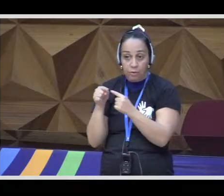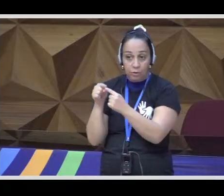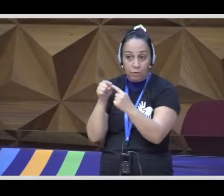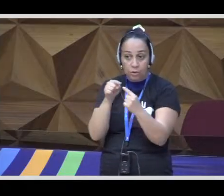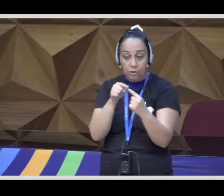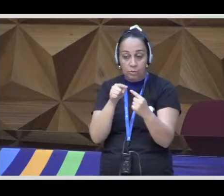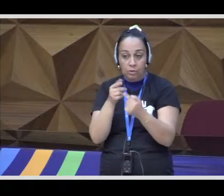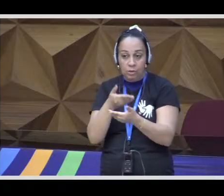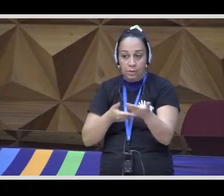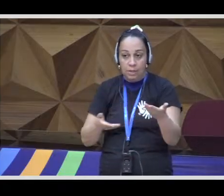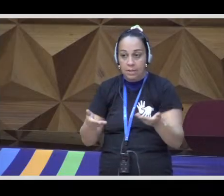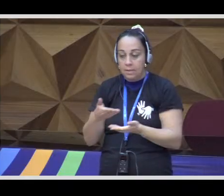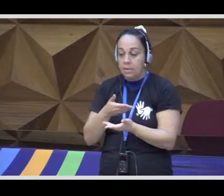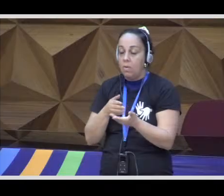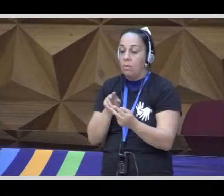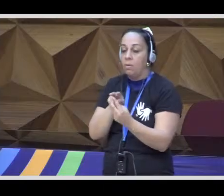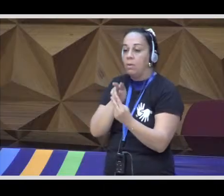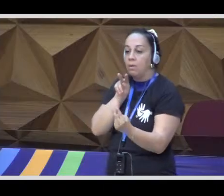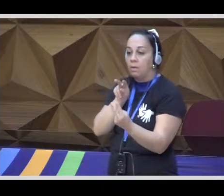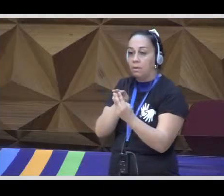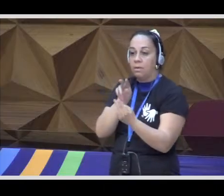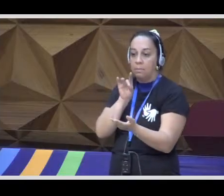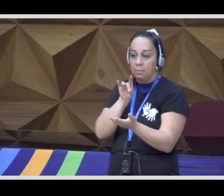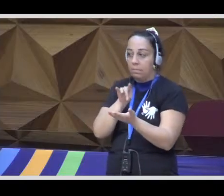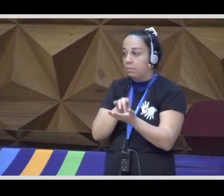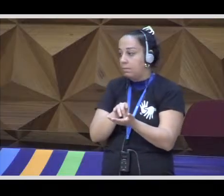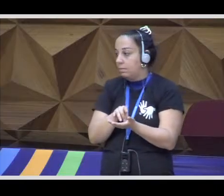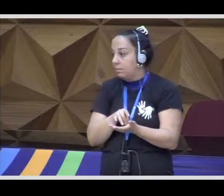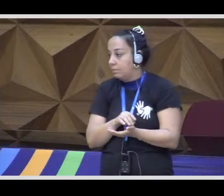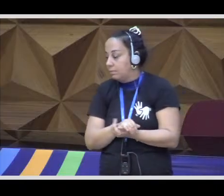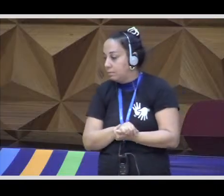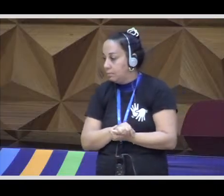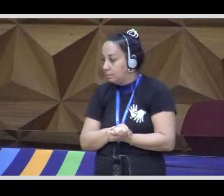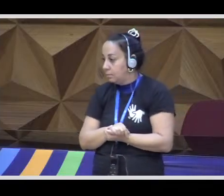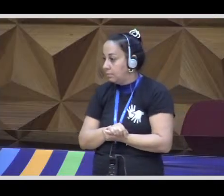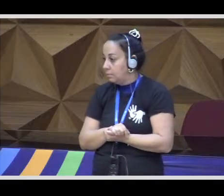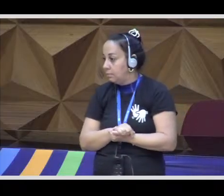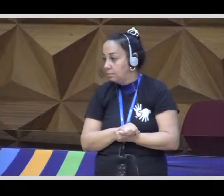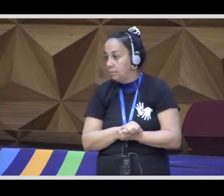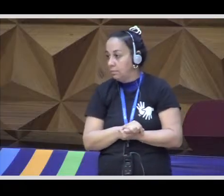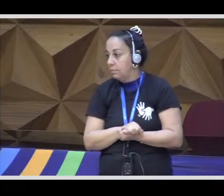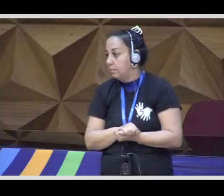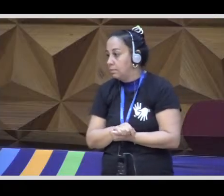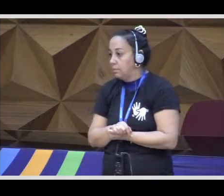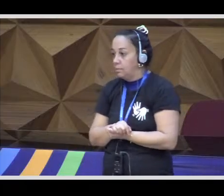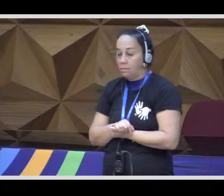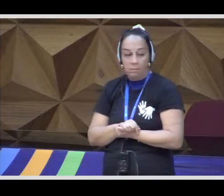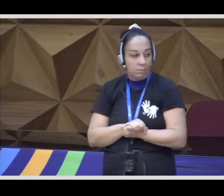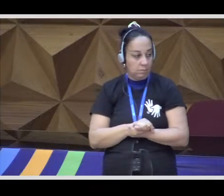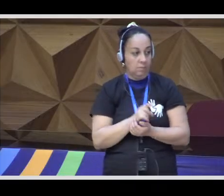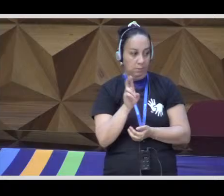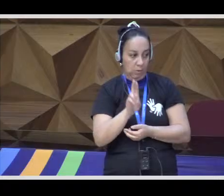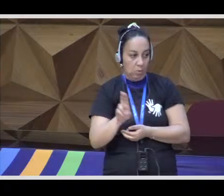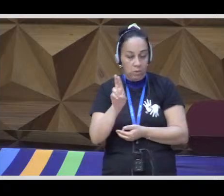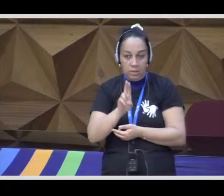would you think if you were doing that or you saw somebody else on the train doing that? There you are, she's using the typical VR controller.